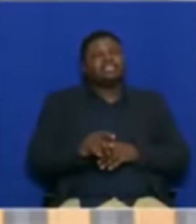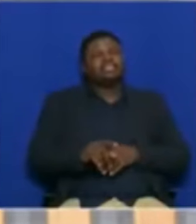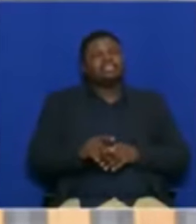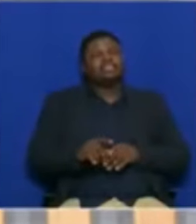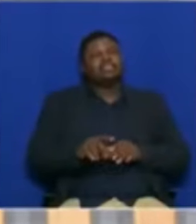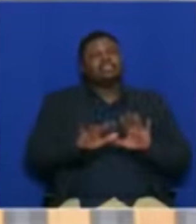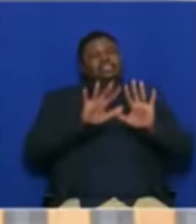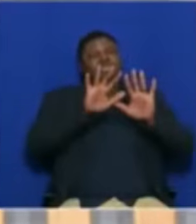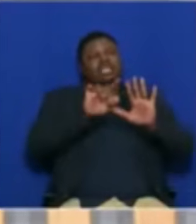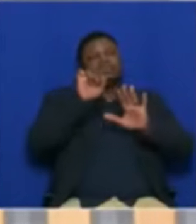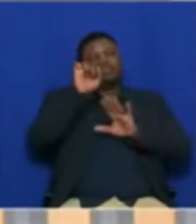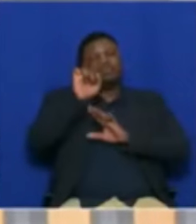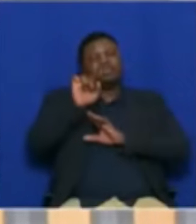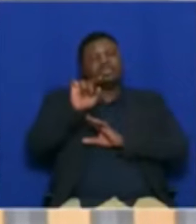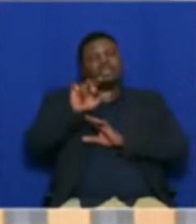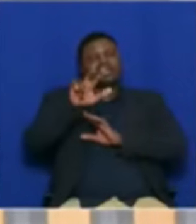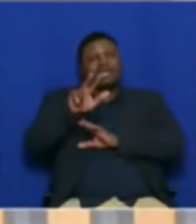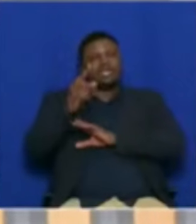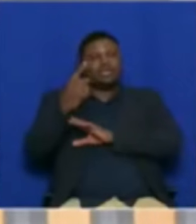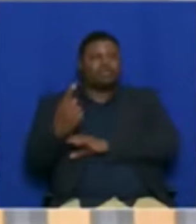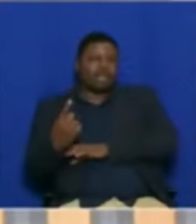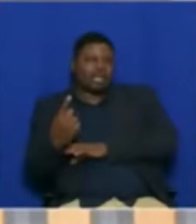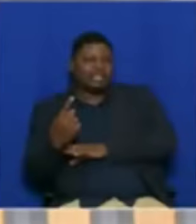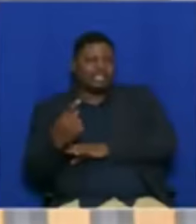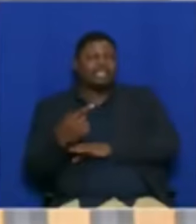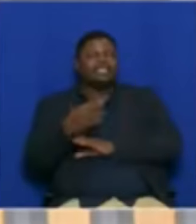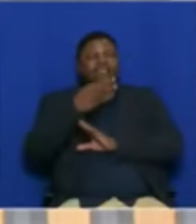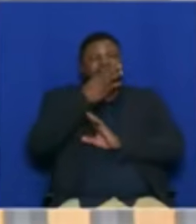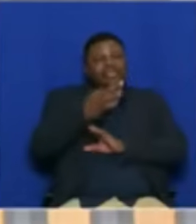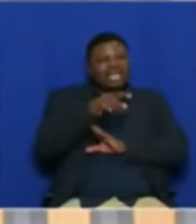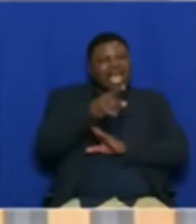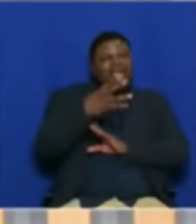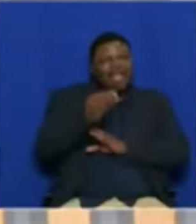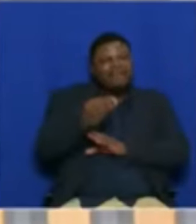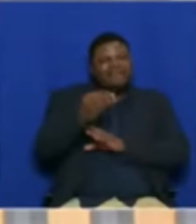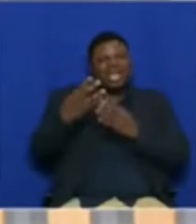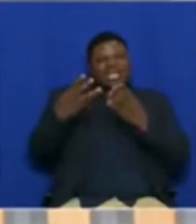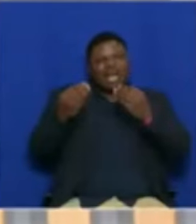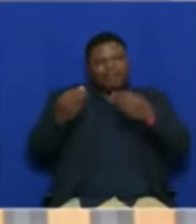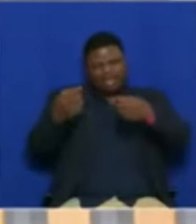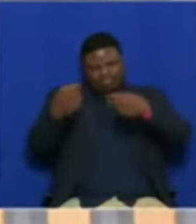12 2024. What are those numbers? What do they represent? Just look at it.